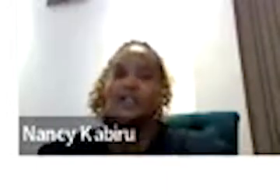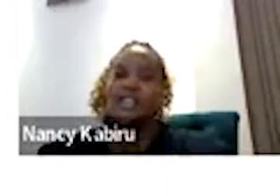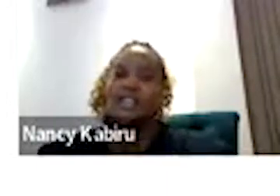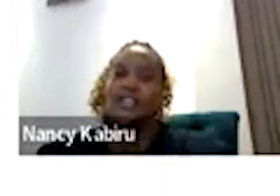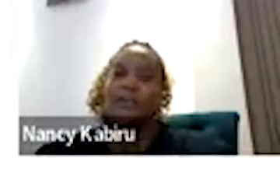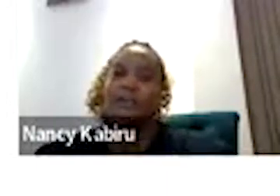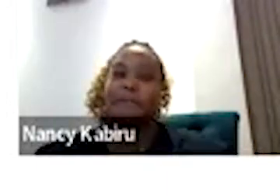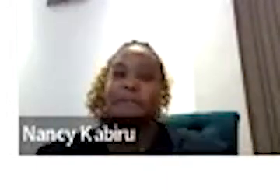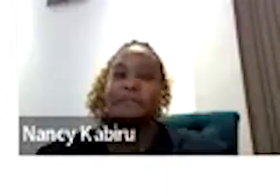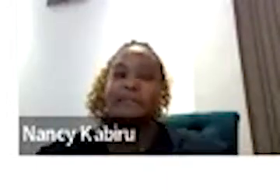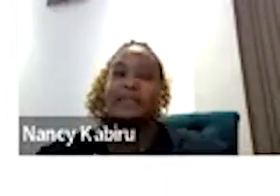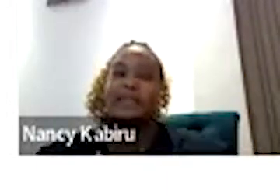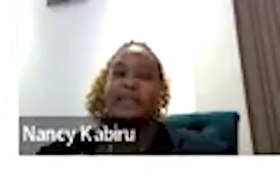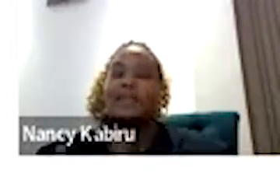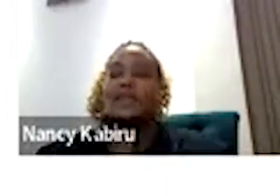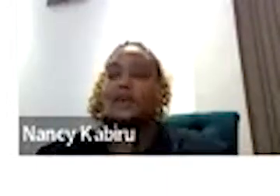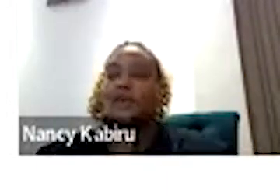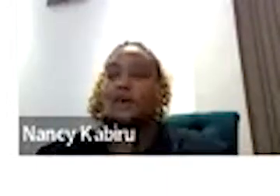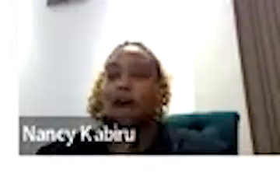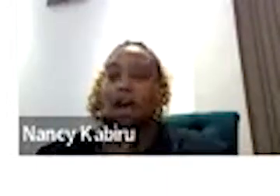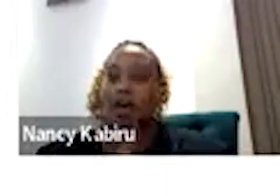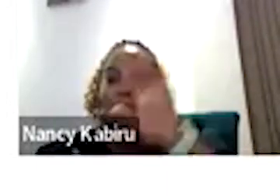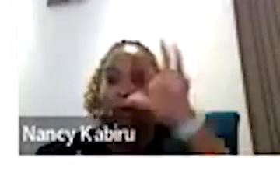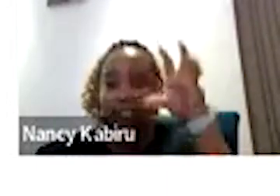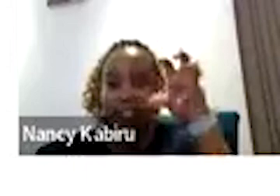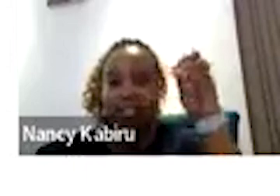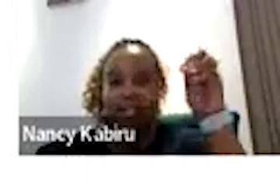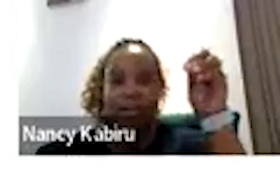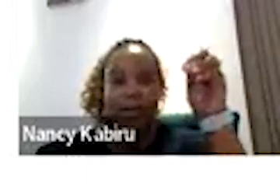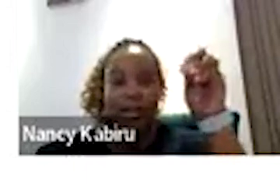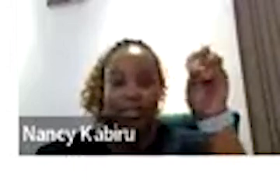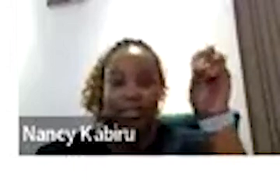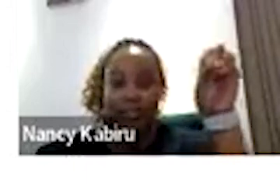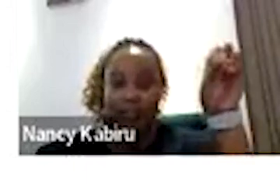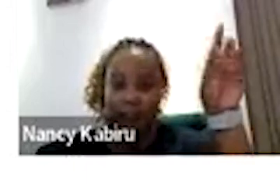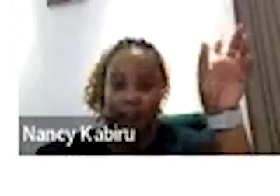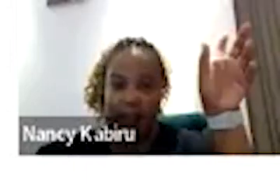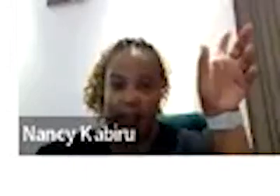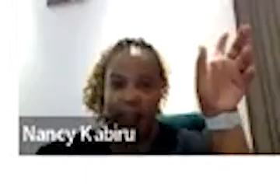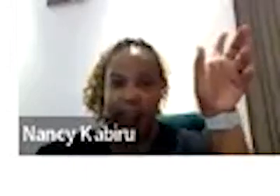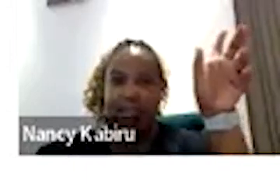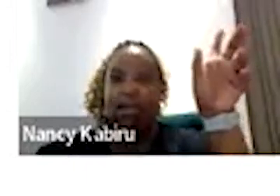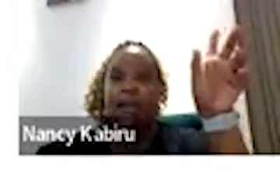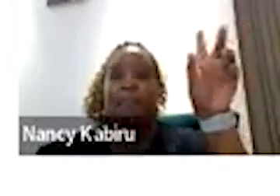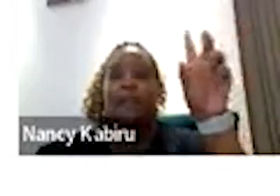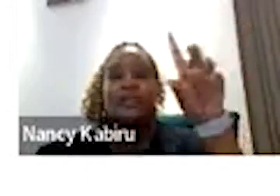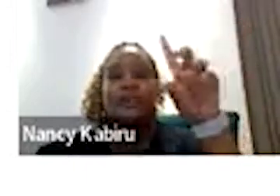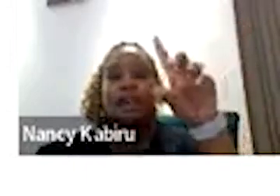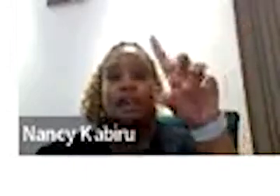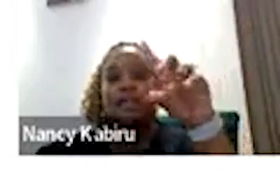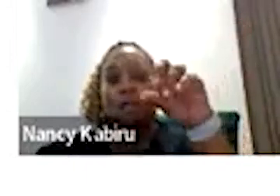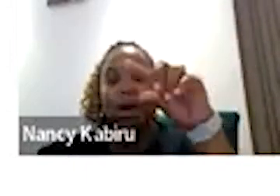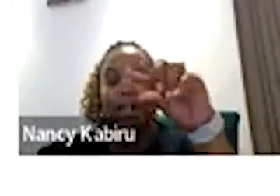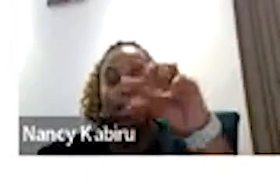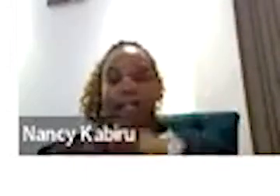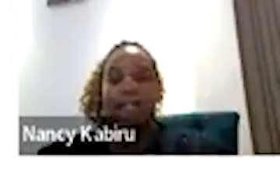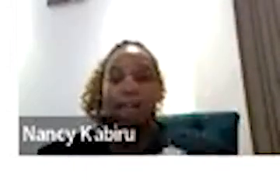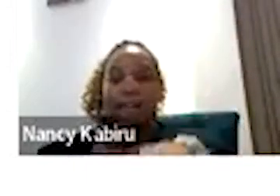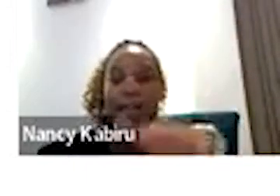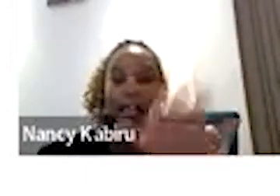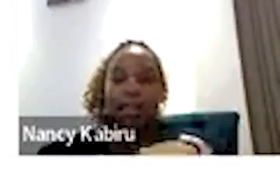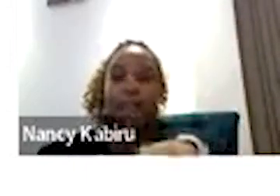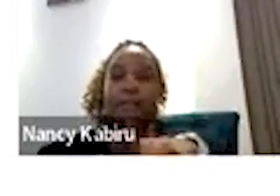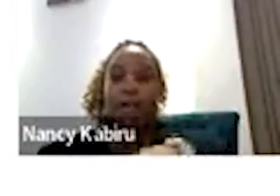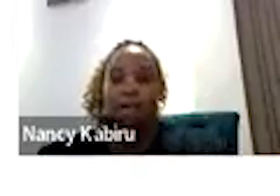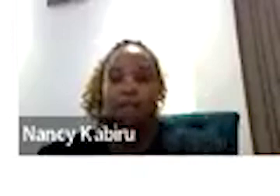one situation. So once you understand that, mental health works